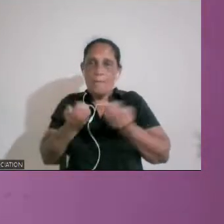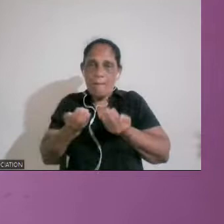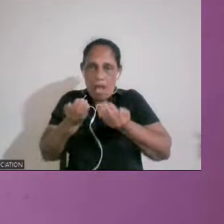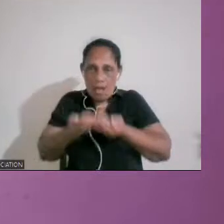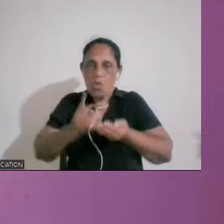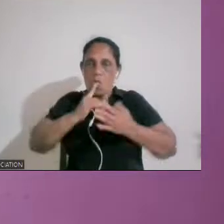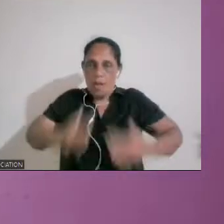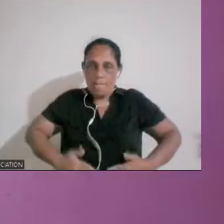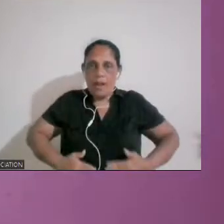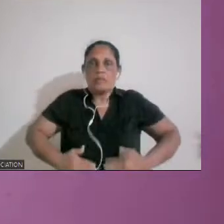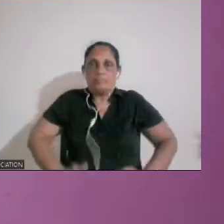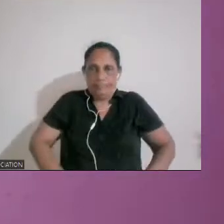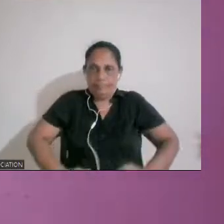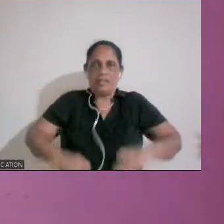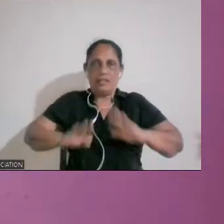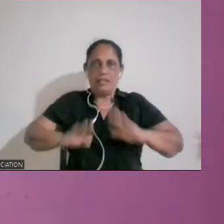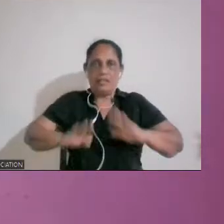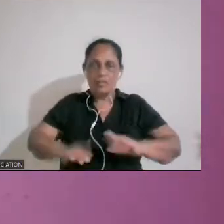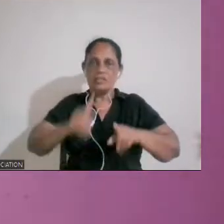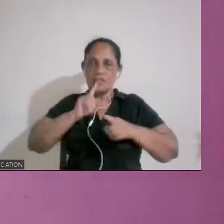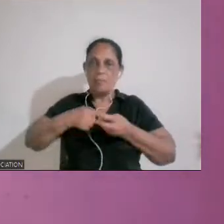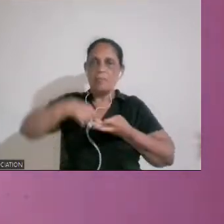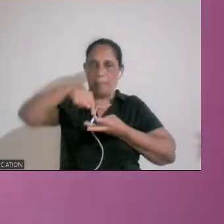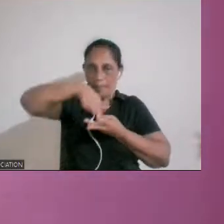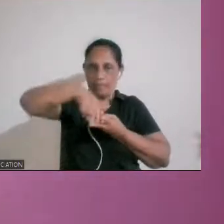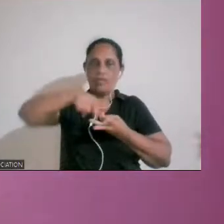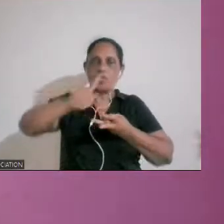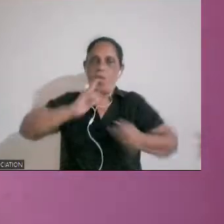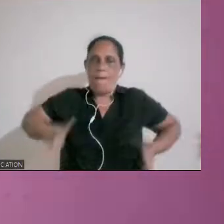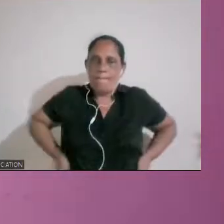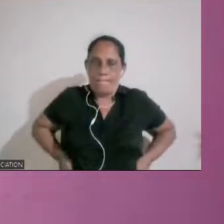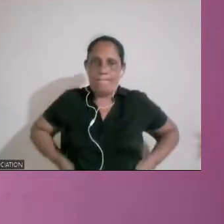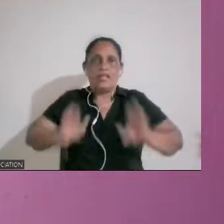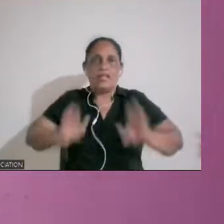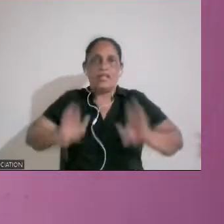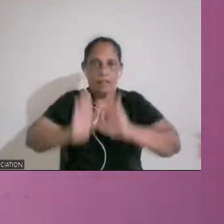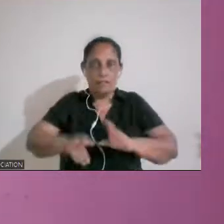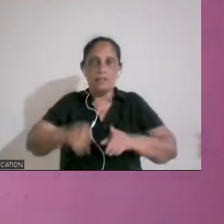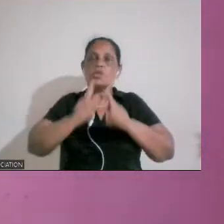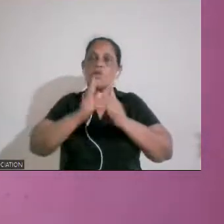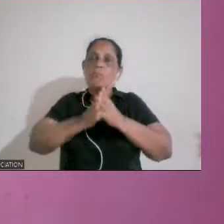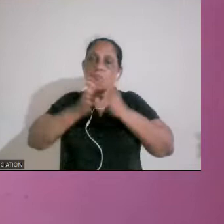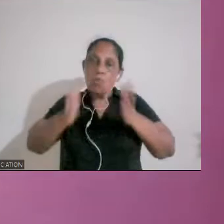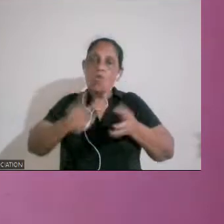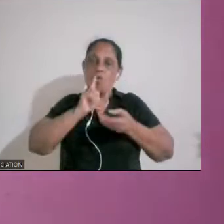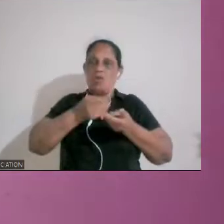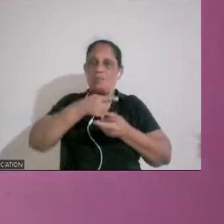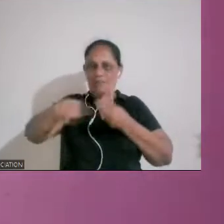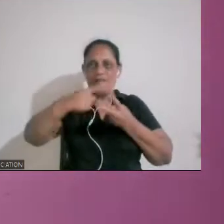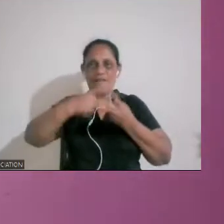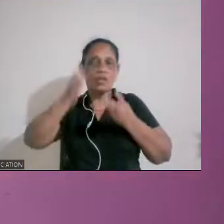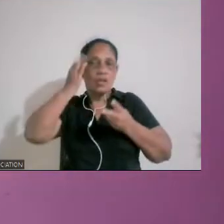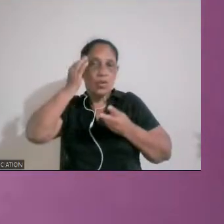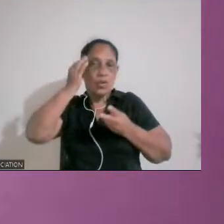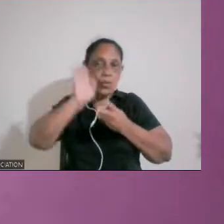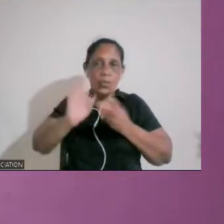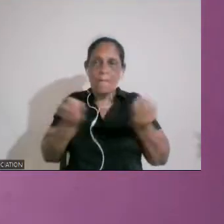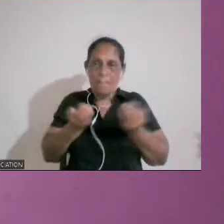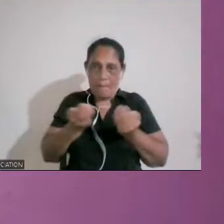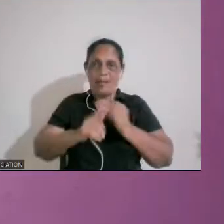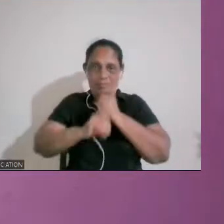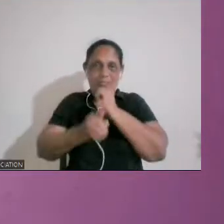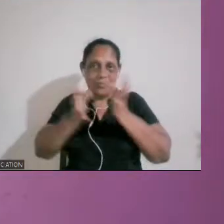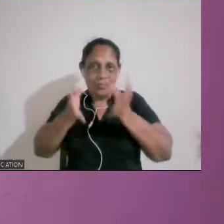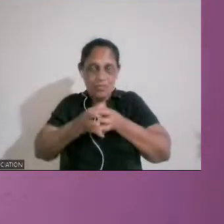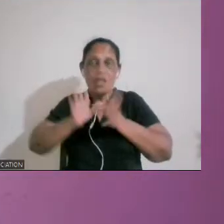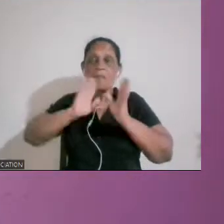of the female lies in the lower part of your tummy, just in between your hips. There are a lot of components to the